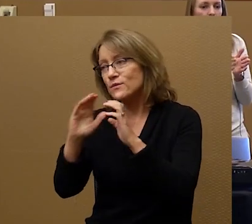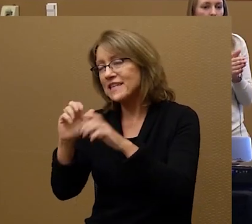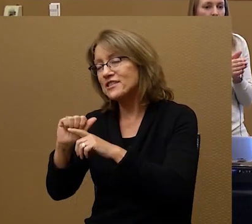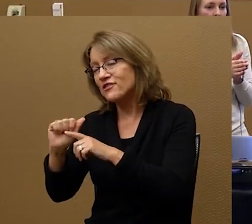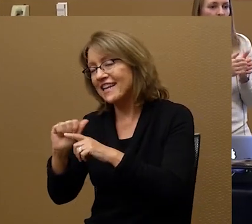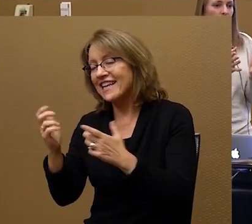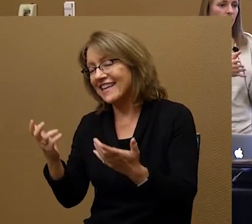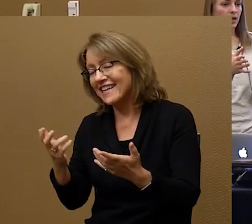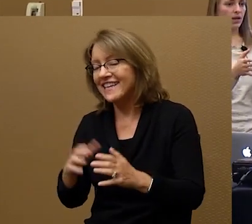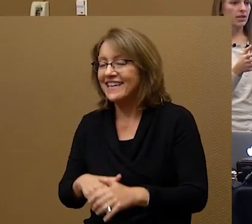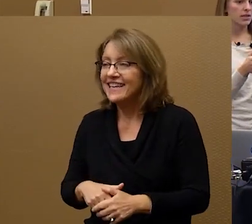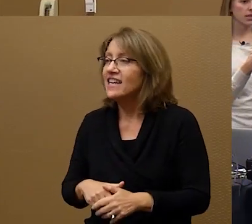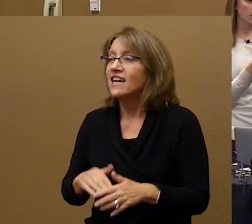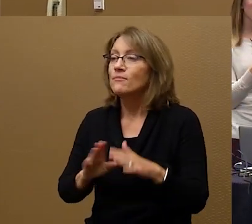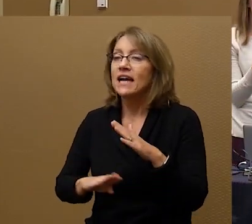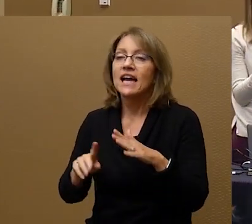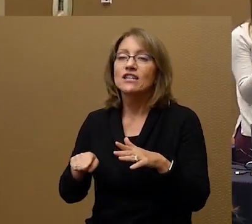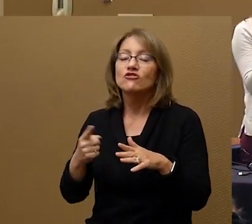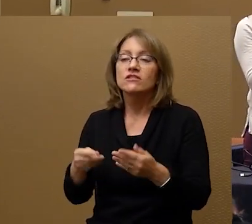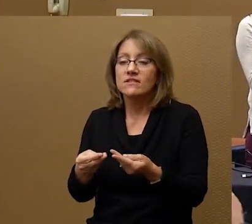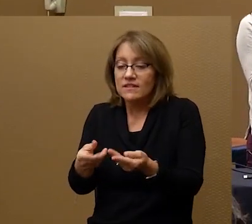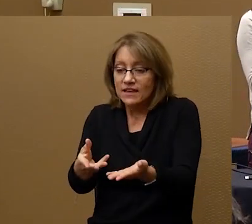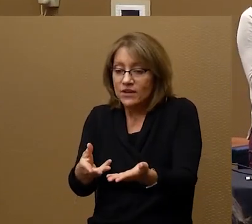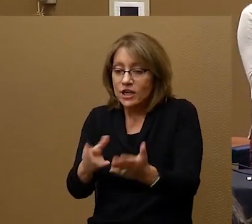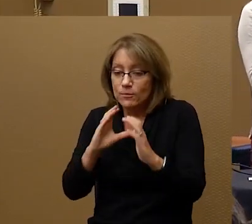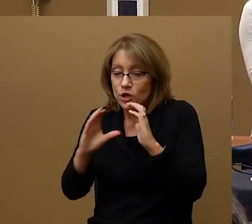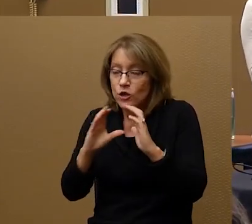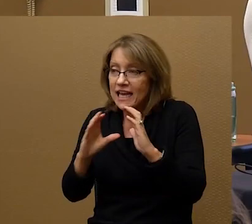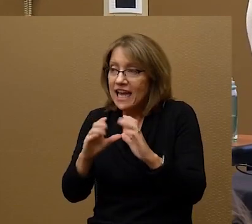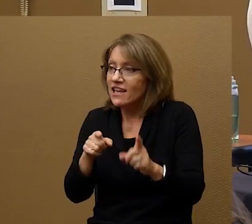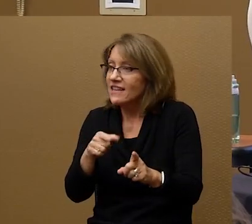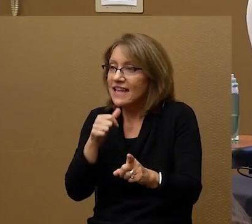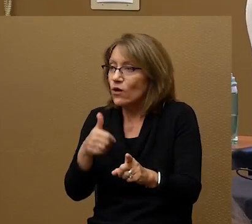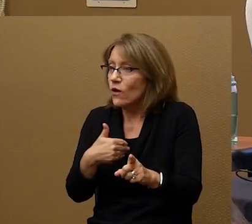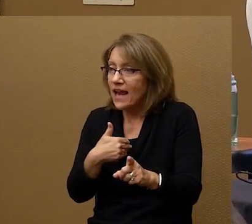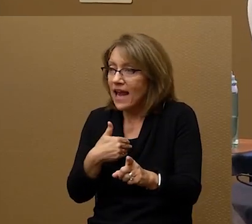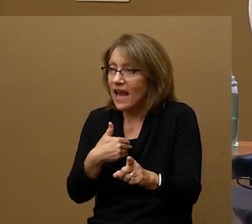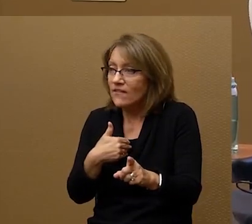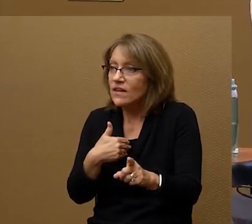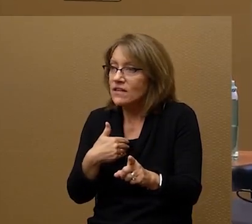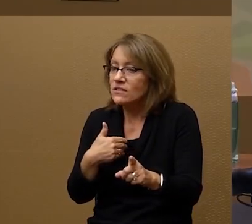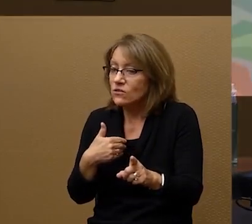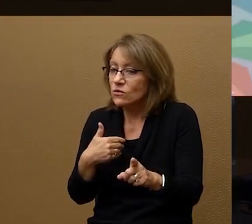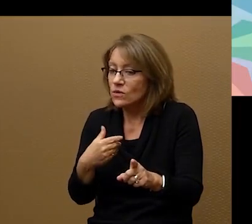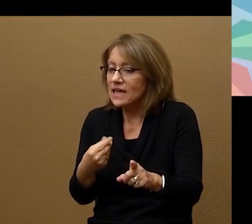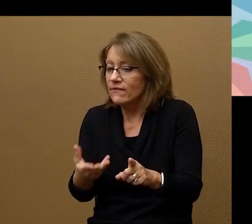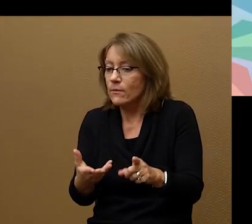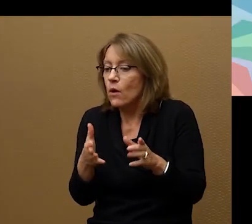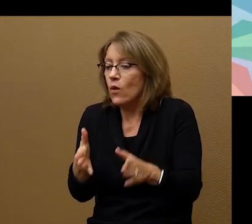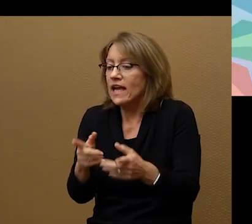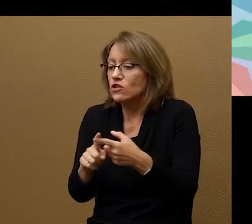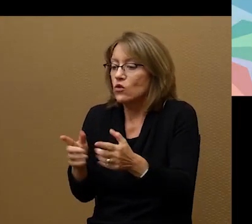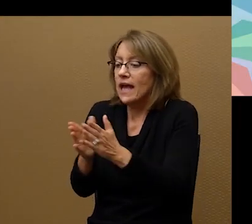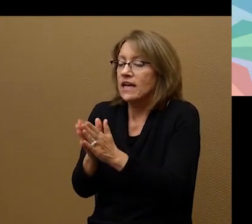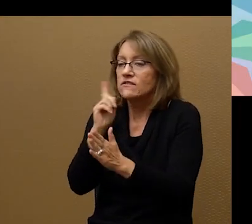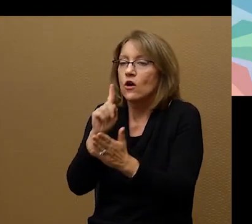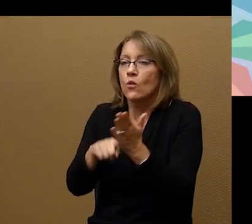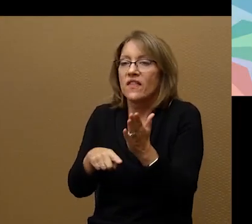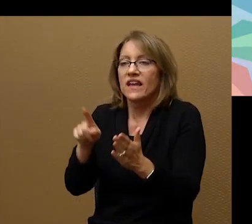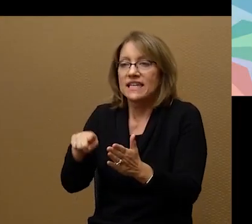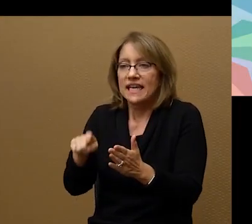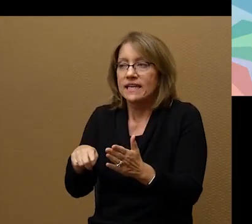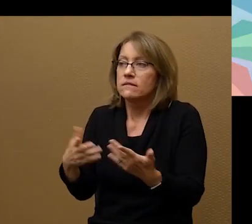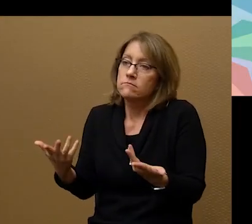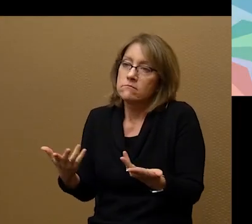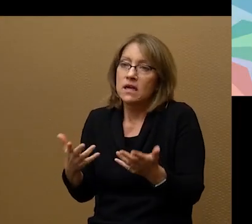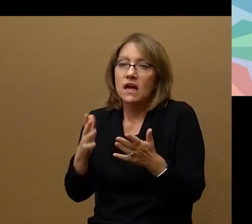that communication that they might not necessarily have to request what they need. Video modeling,